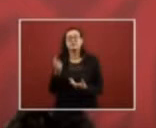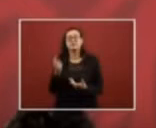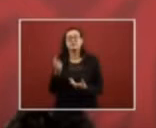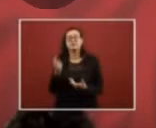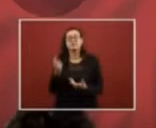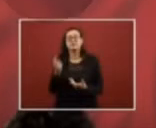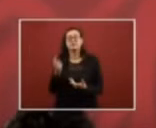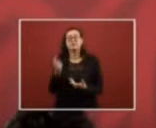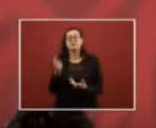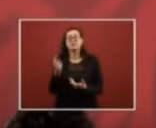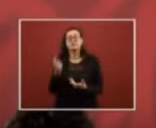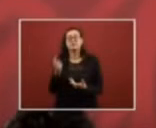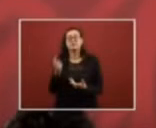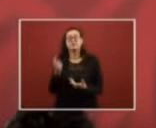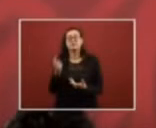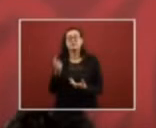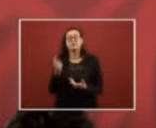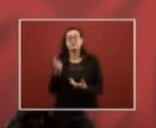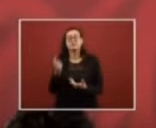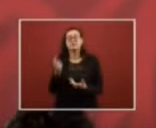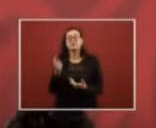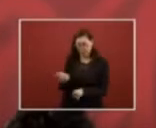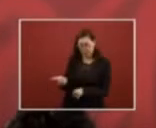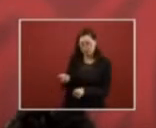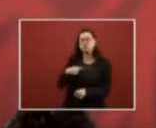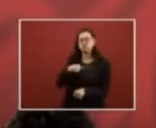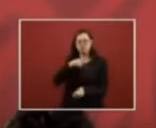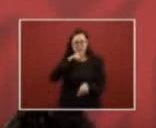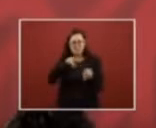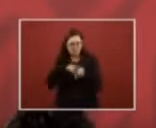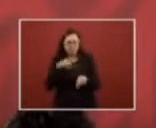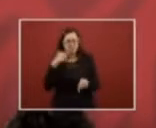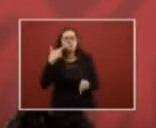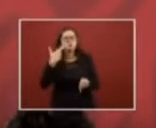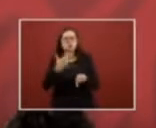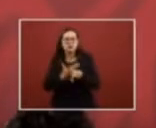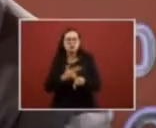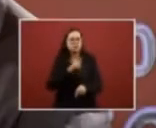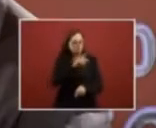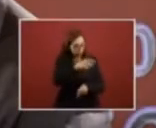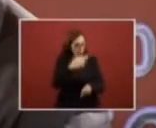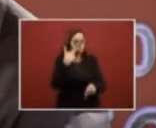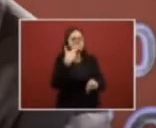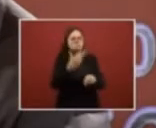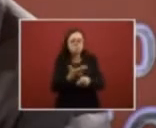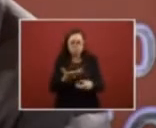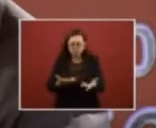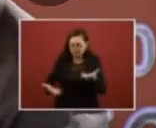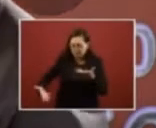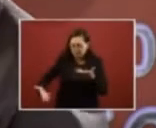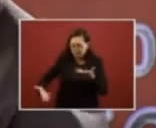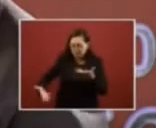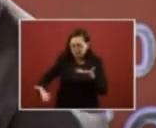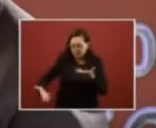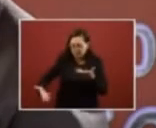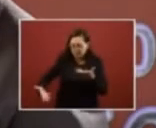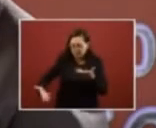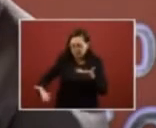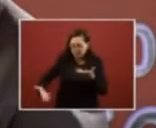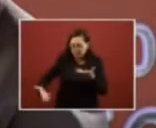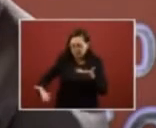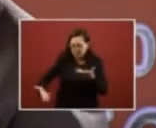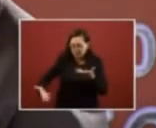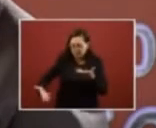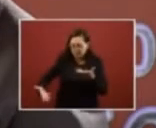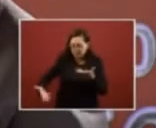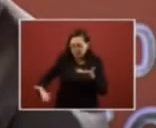today con el presidente. Sigamos escuchando. with the para president abordar las causas profundas del desplazamiento, to deal